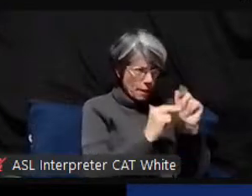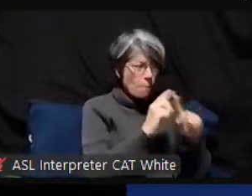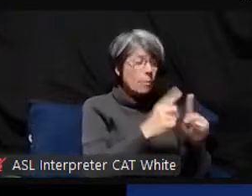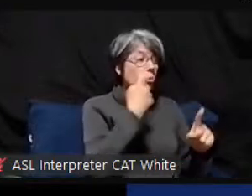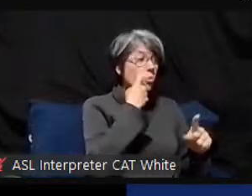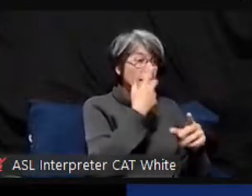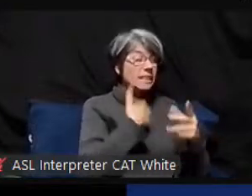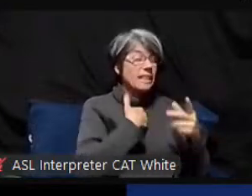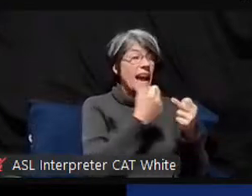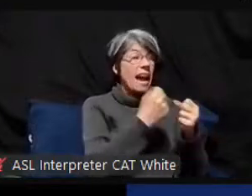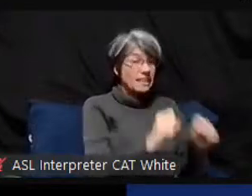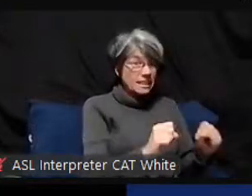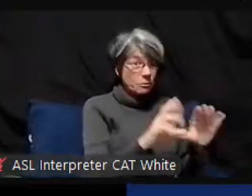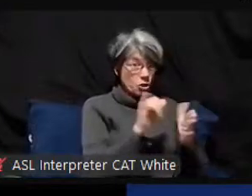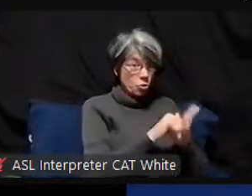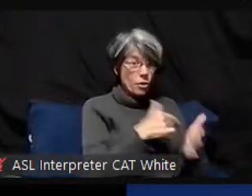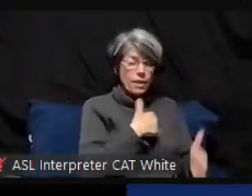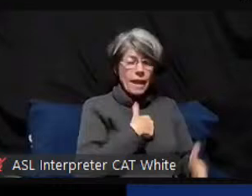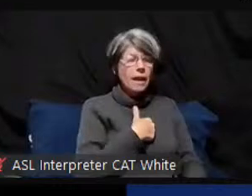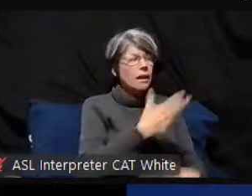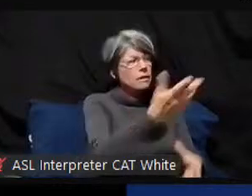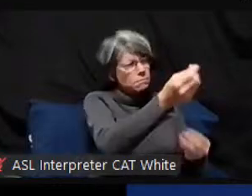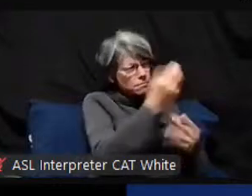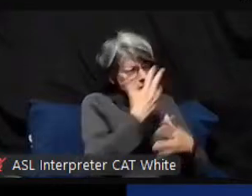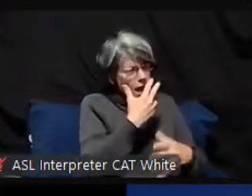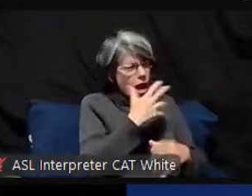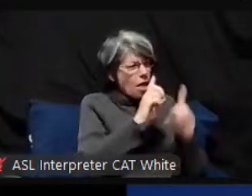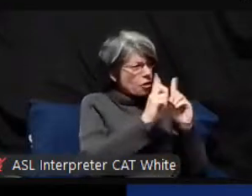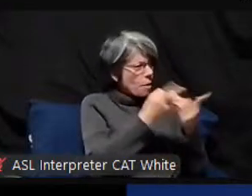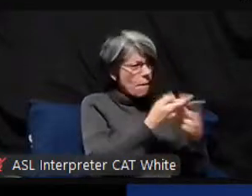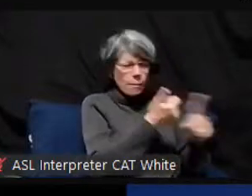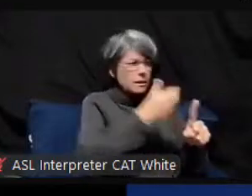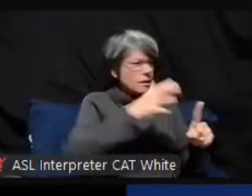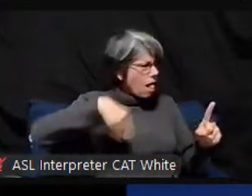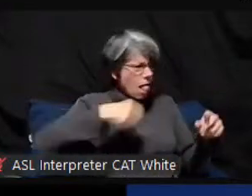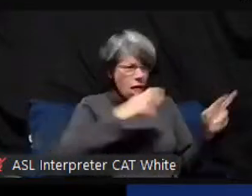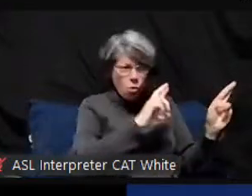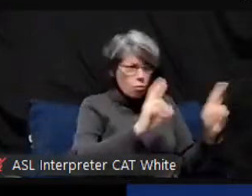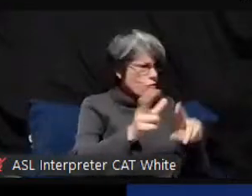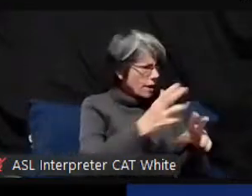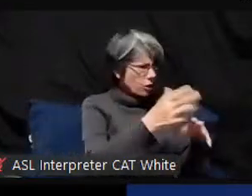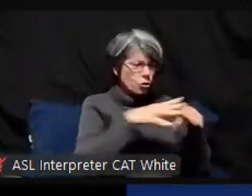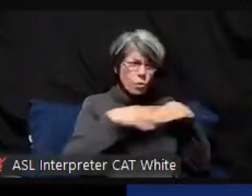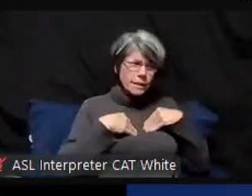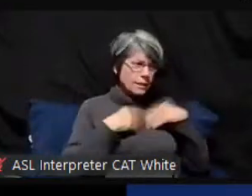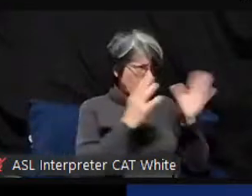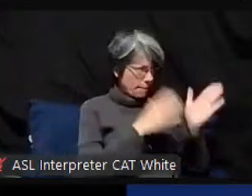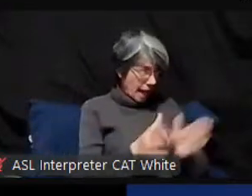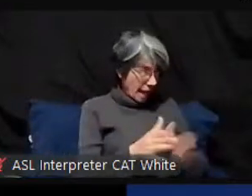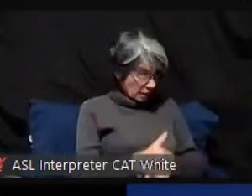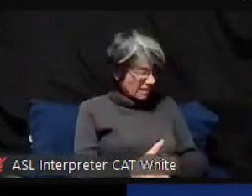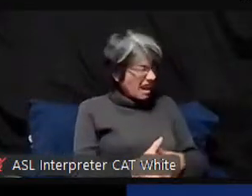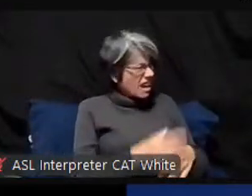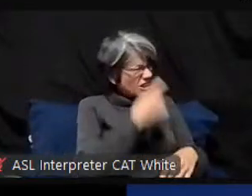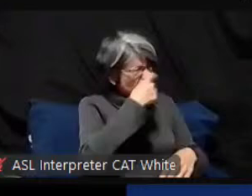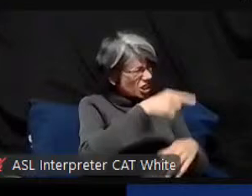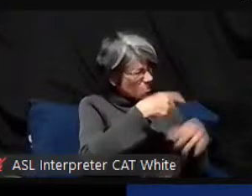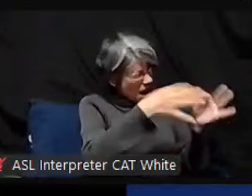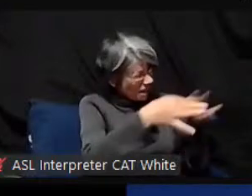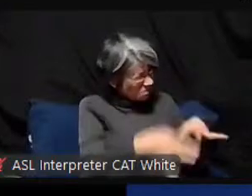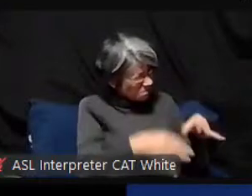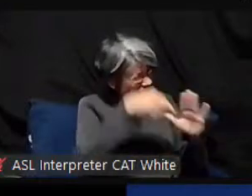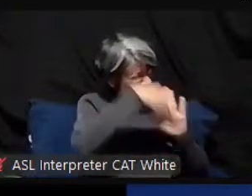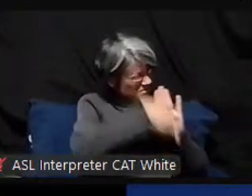recently attempted to do that and was informed that the department is not yet ready to accept plans. Can you elaborate on this